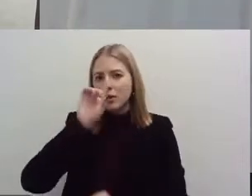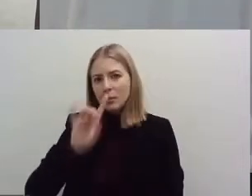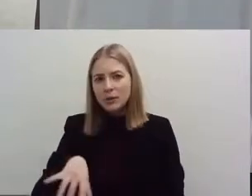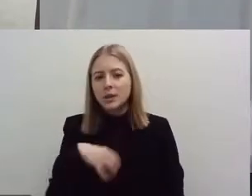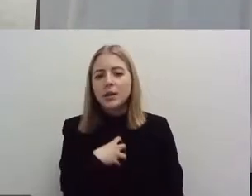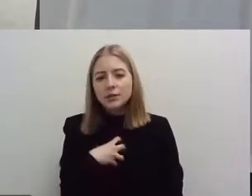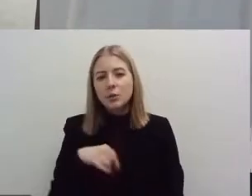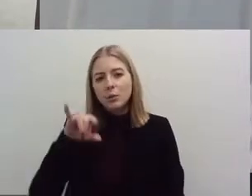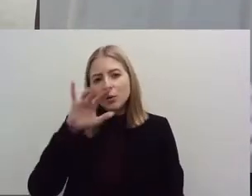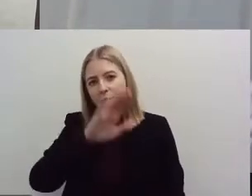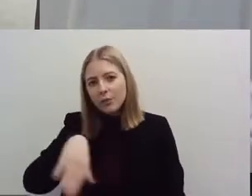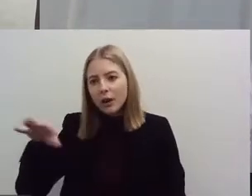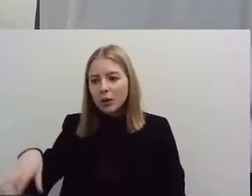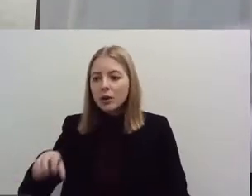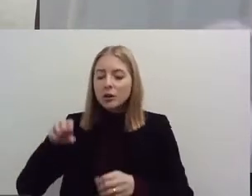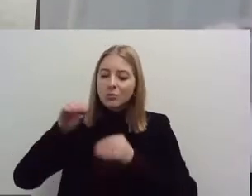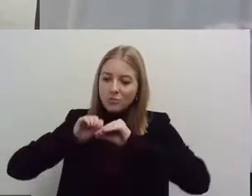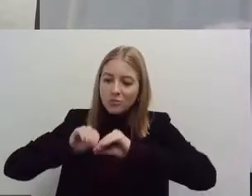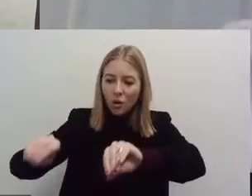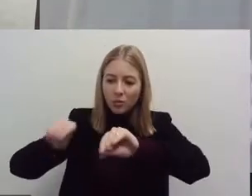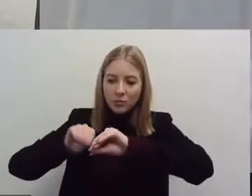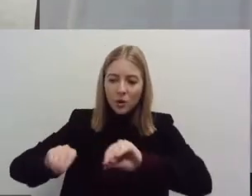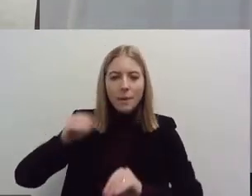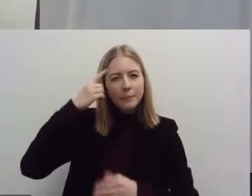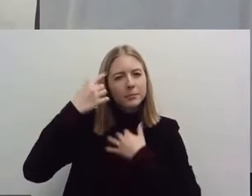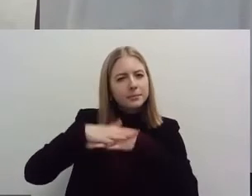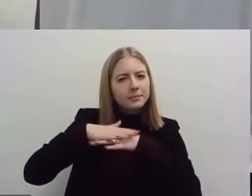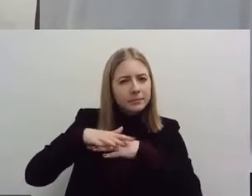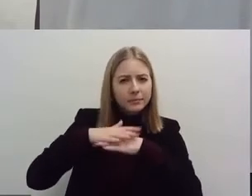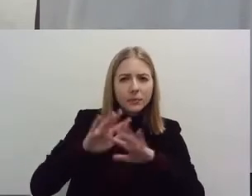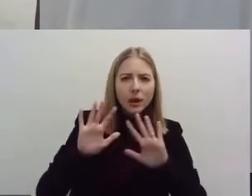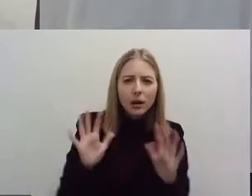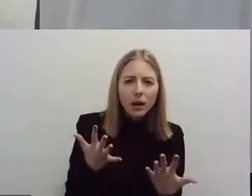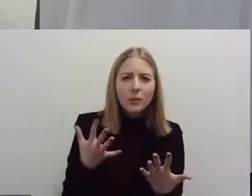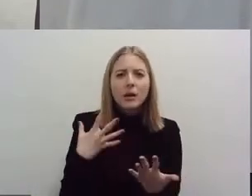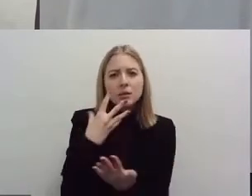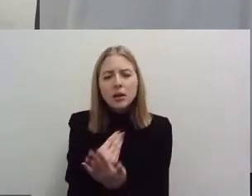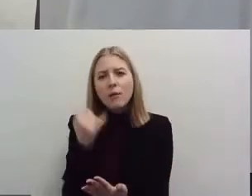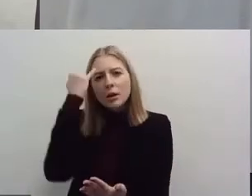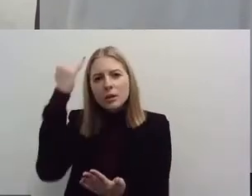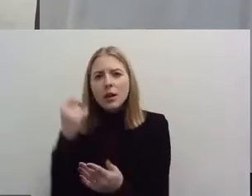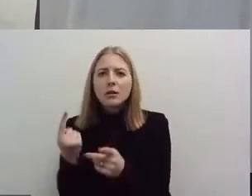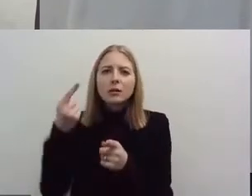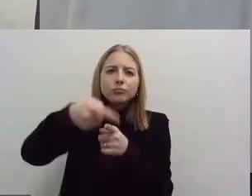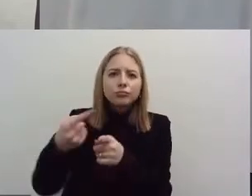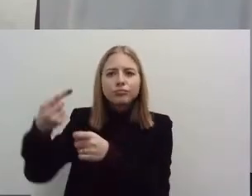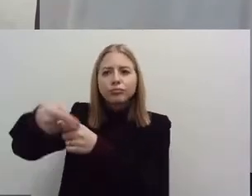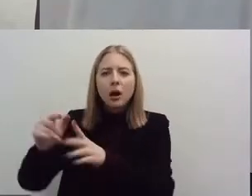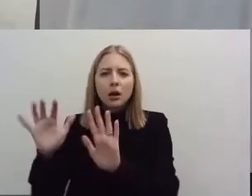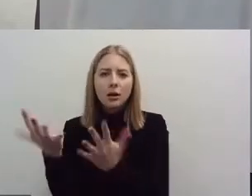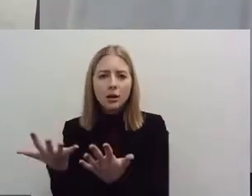is, and showing you how to see it, and teaching you new things, and teaching you how to learn. This is